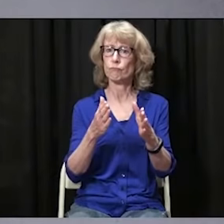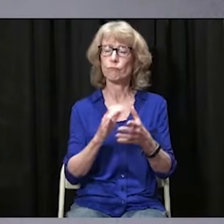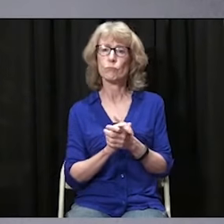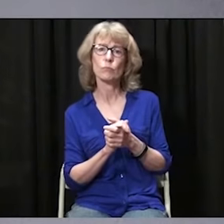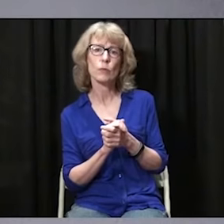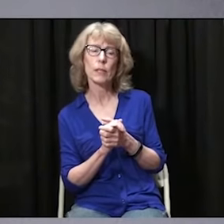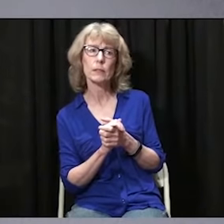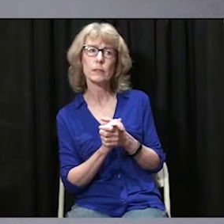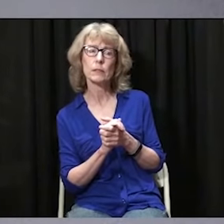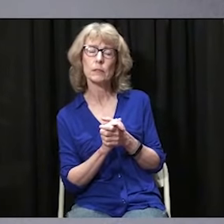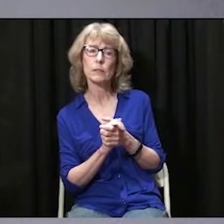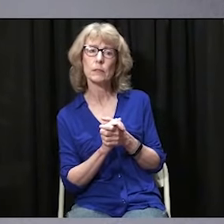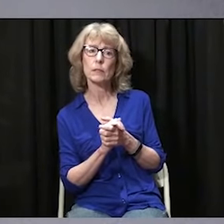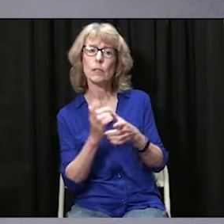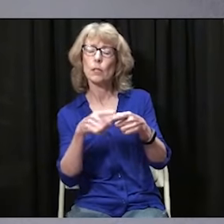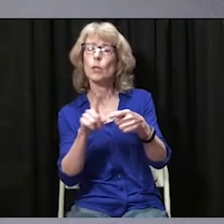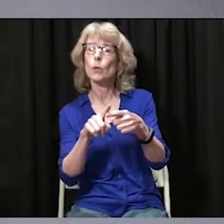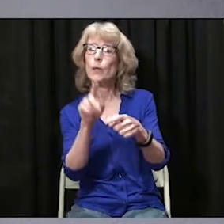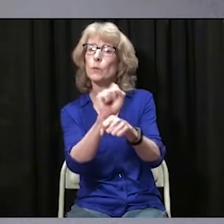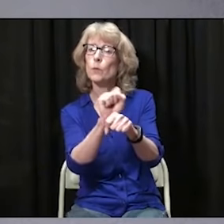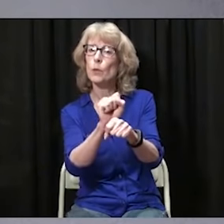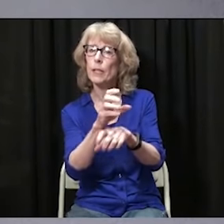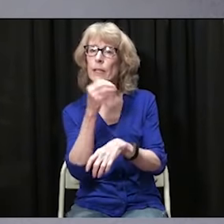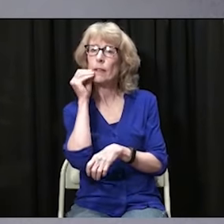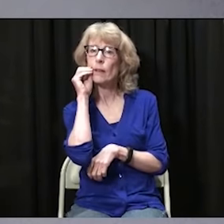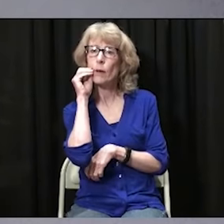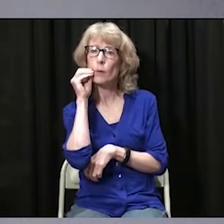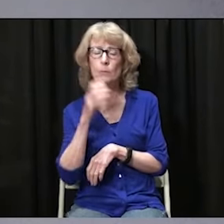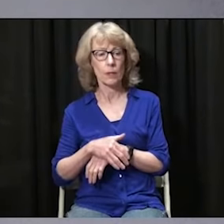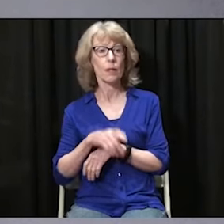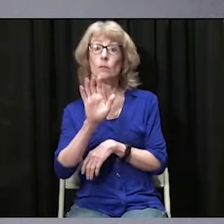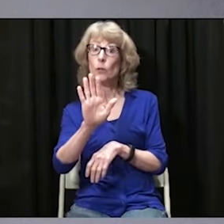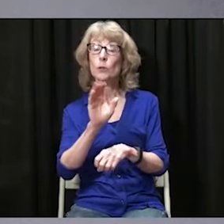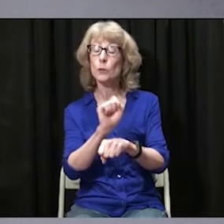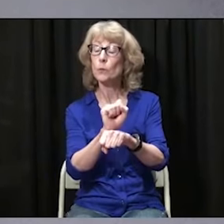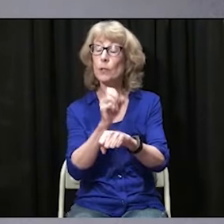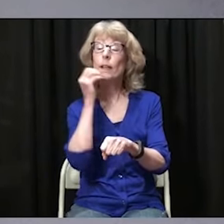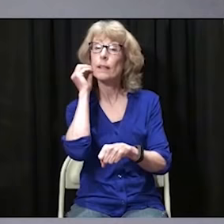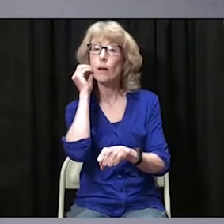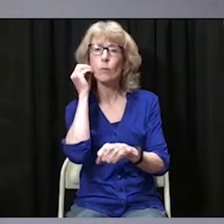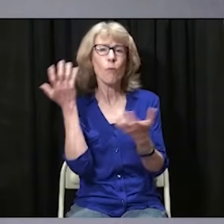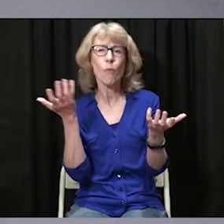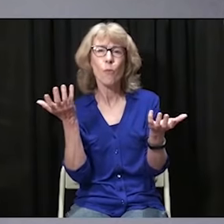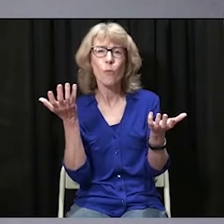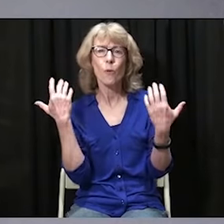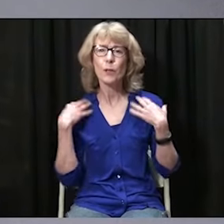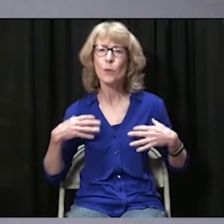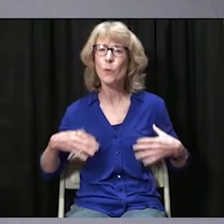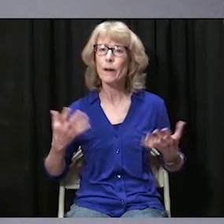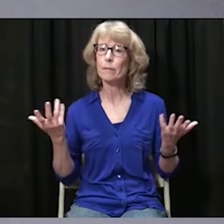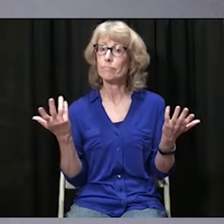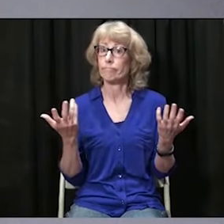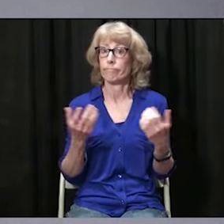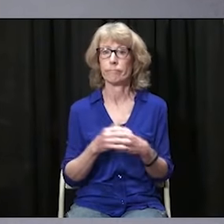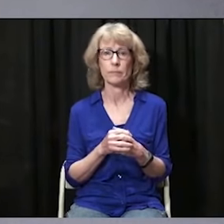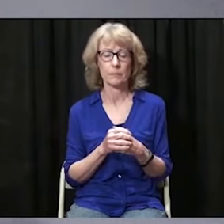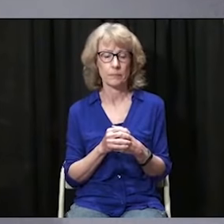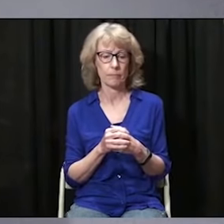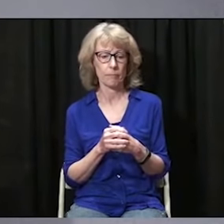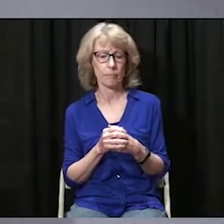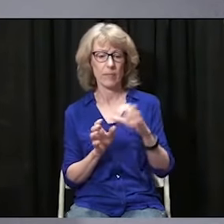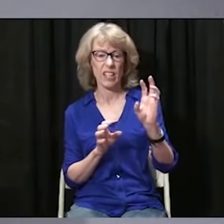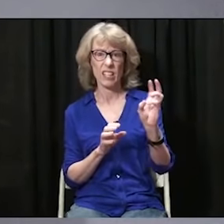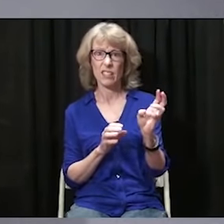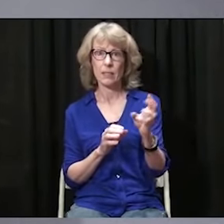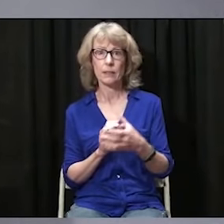really wrestled with that one. What exactly are you supposed to wear when you're working from home? Number six, is it okay to have